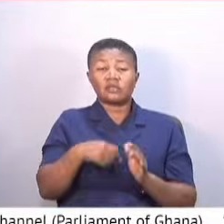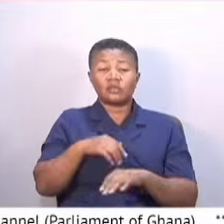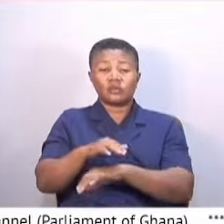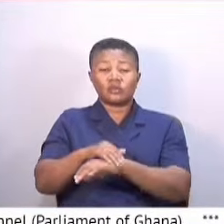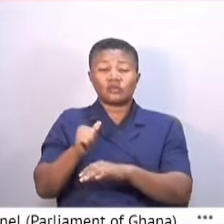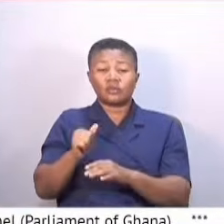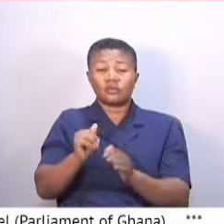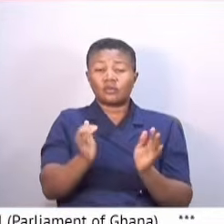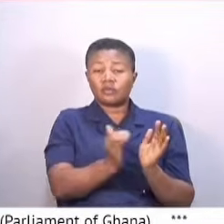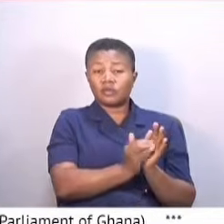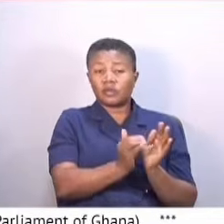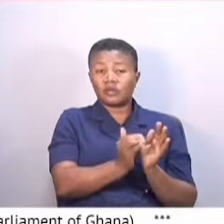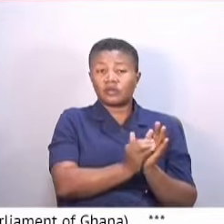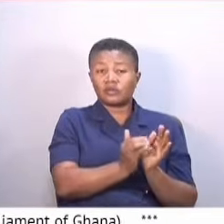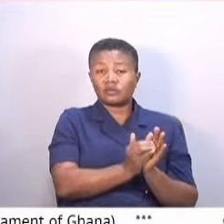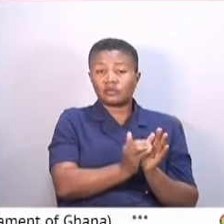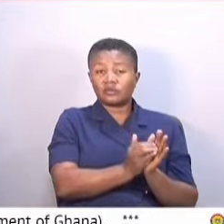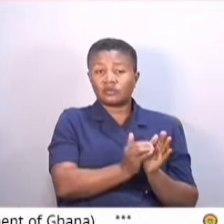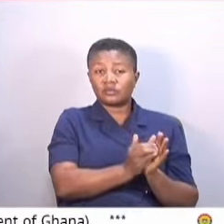the Minority Chief Whip,